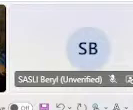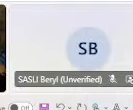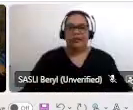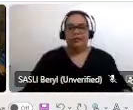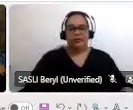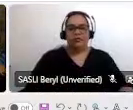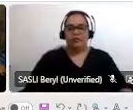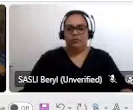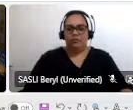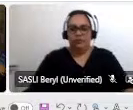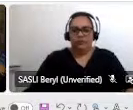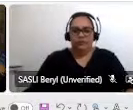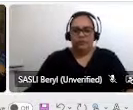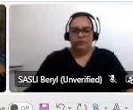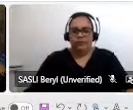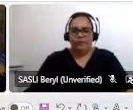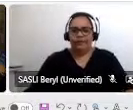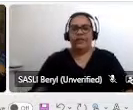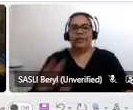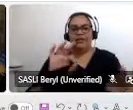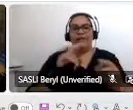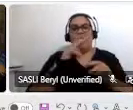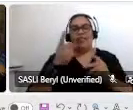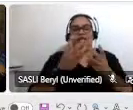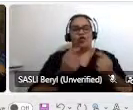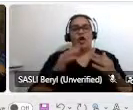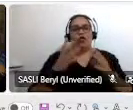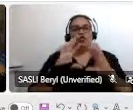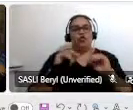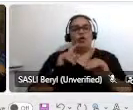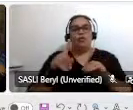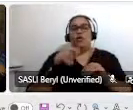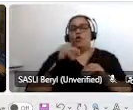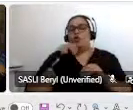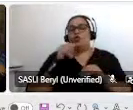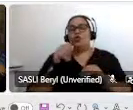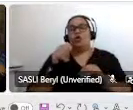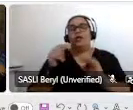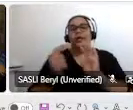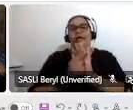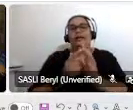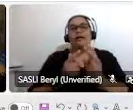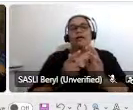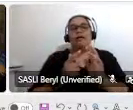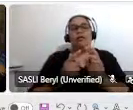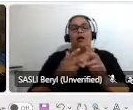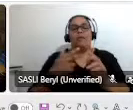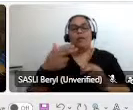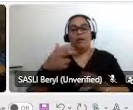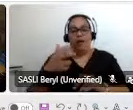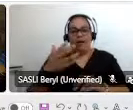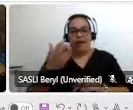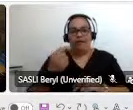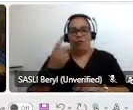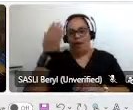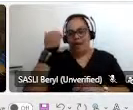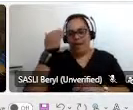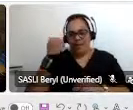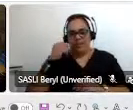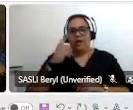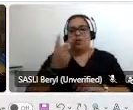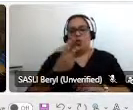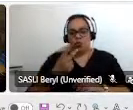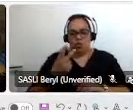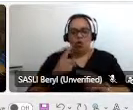can deal with stopping the proliferation of illegal firearms. That's the one aspect as